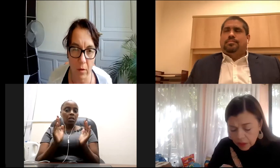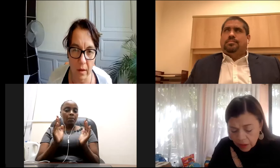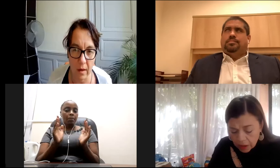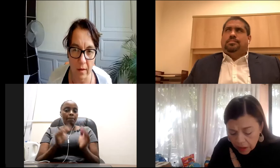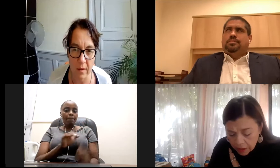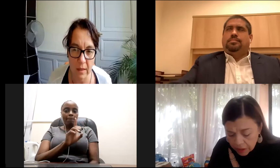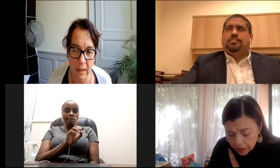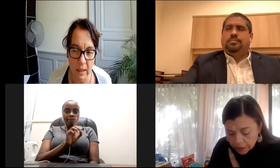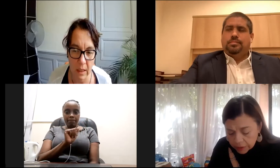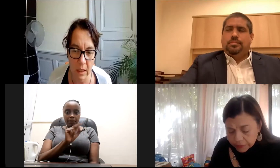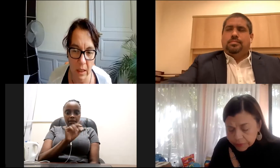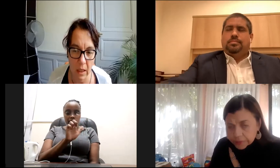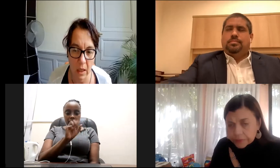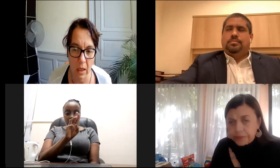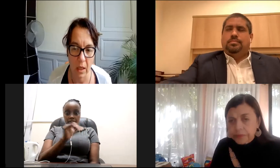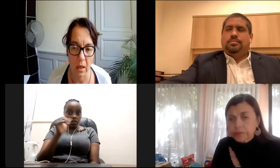Danlami, can you hear us?